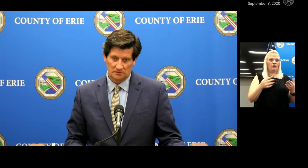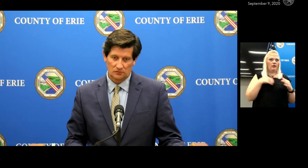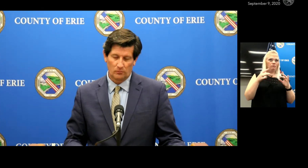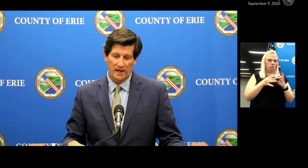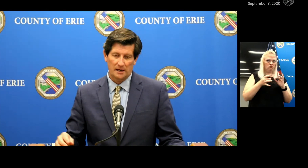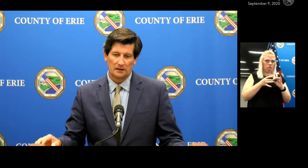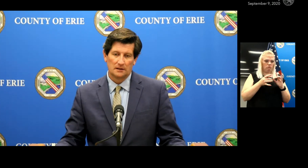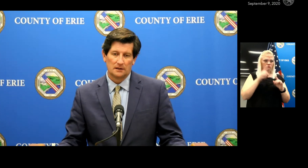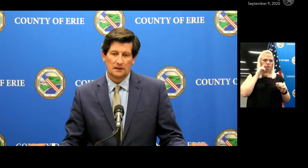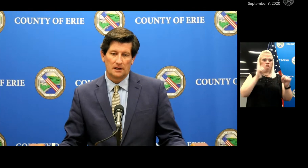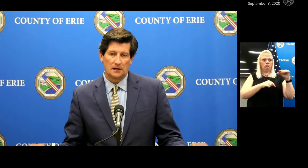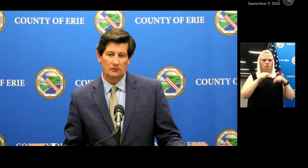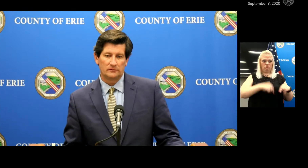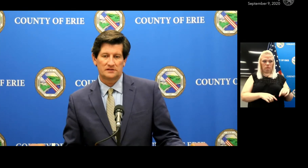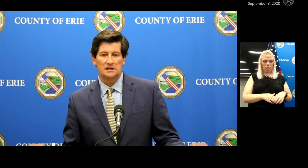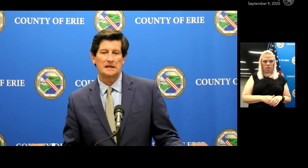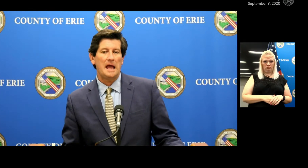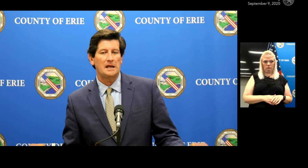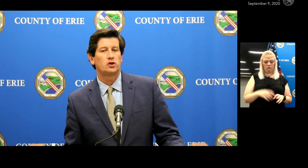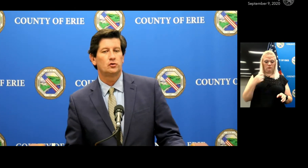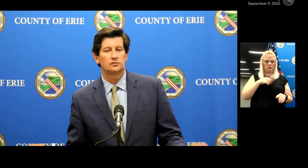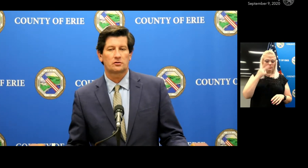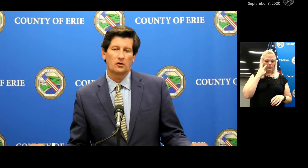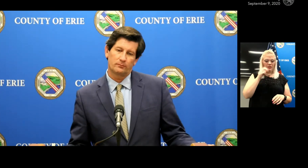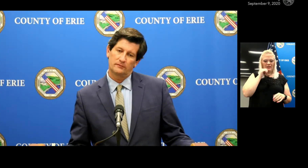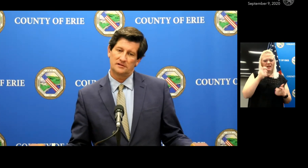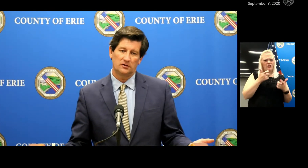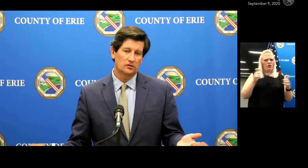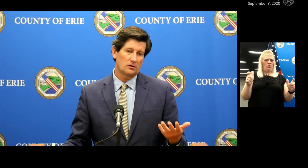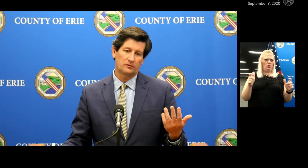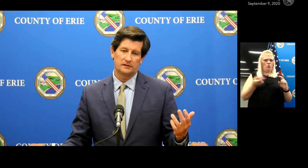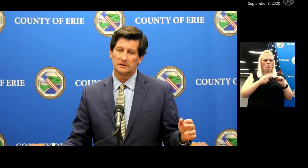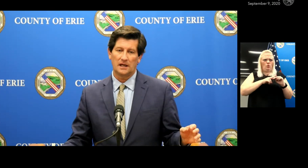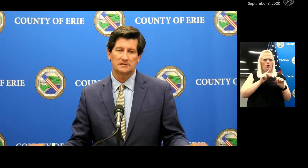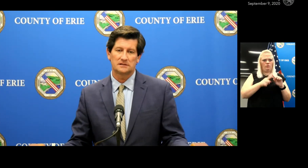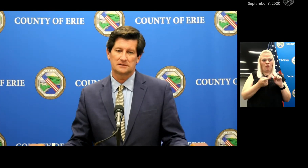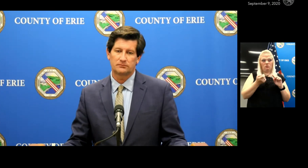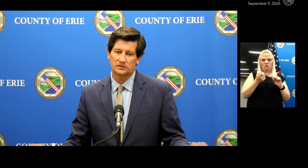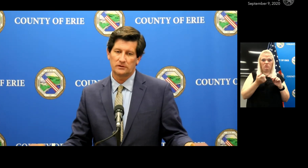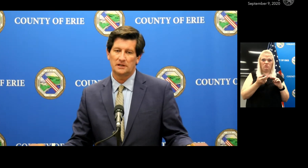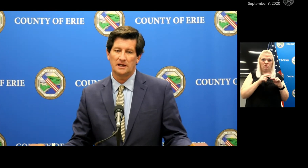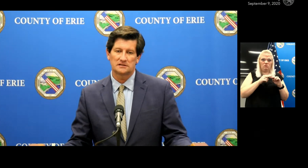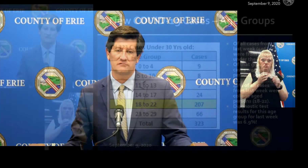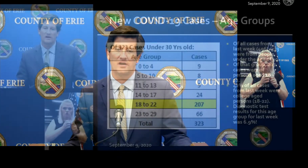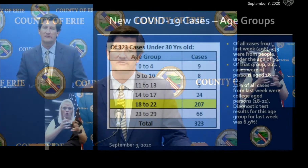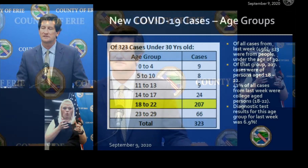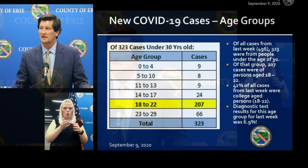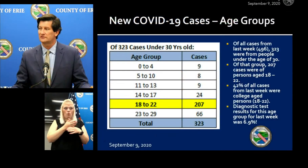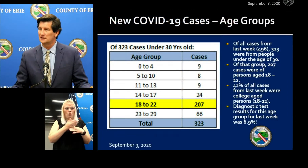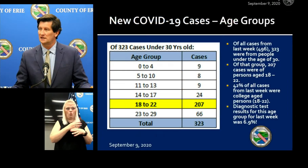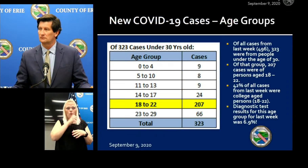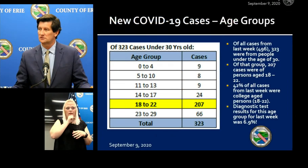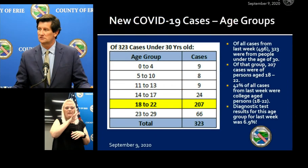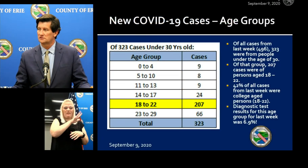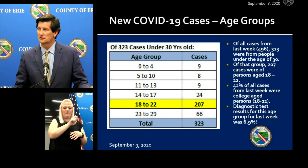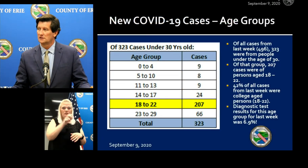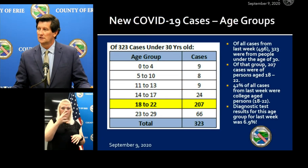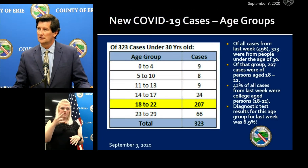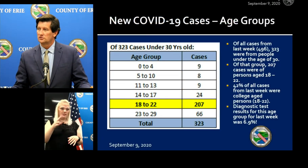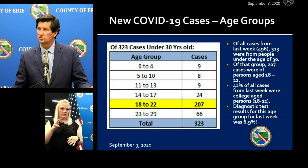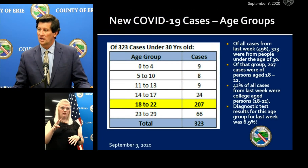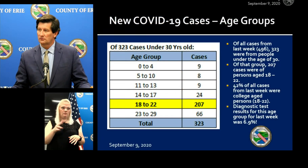mentioned, and go back, we've seen not huge growth, but we've seen a little growth in cases between the ages of 5 and 17, which